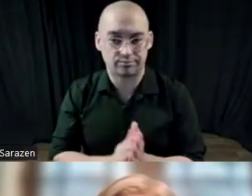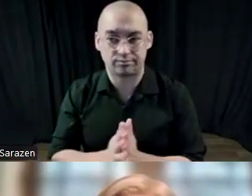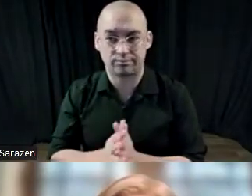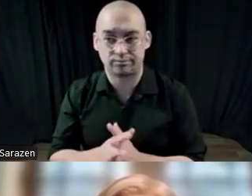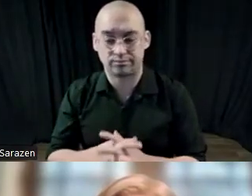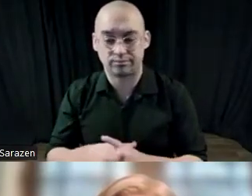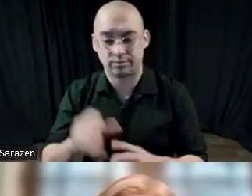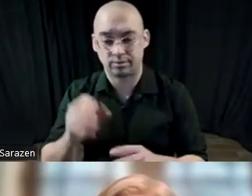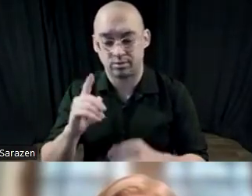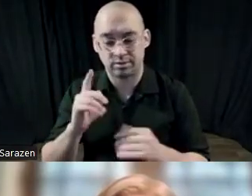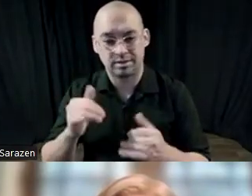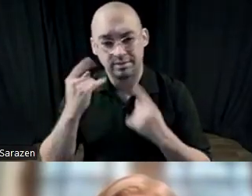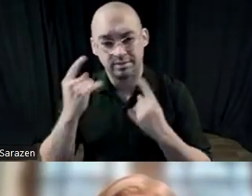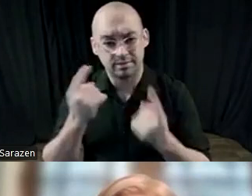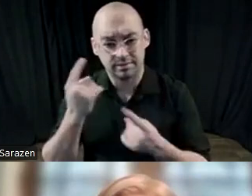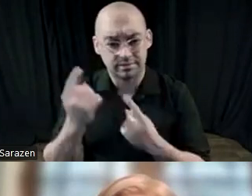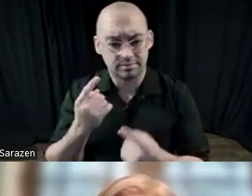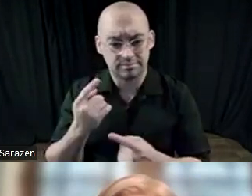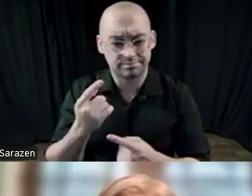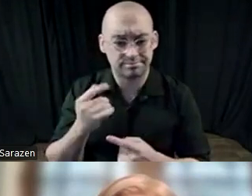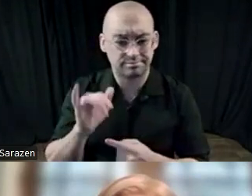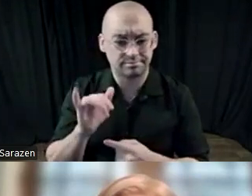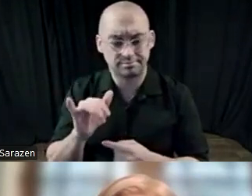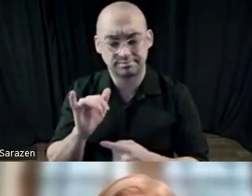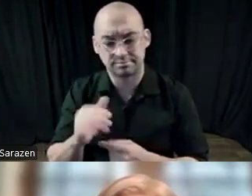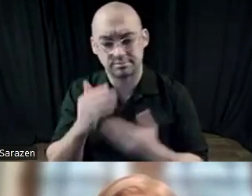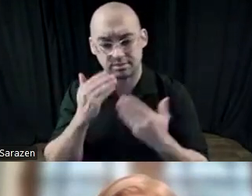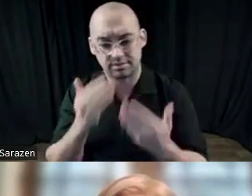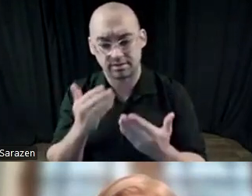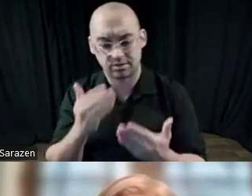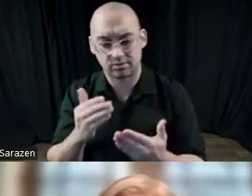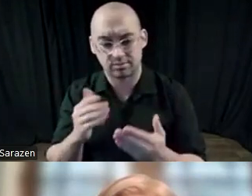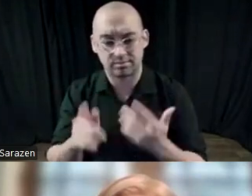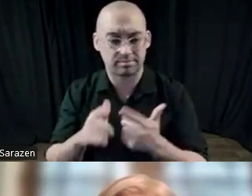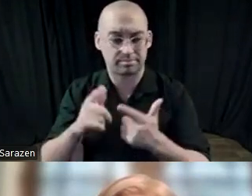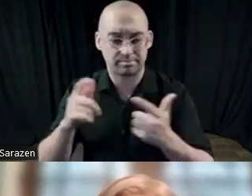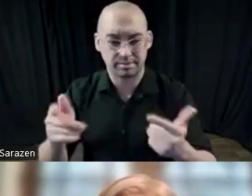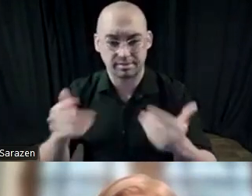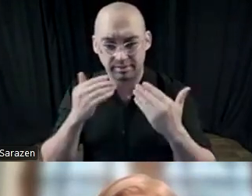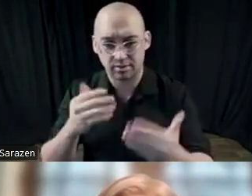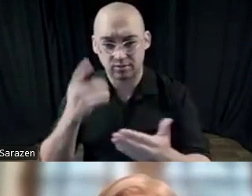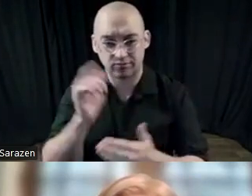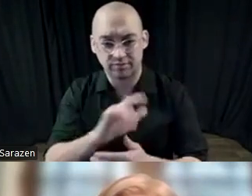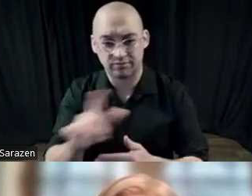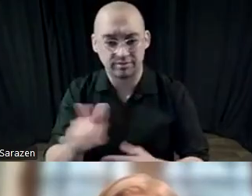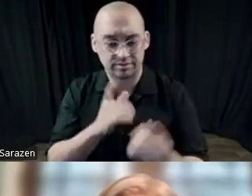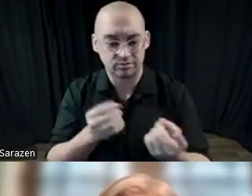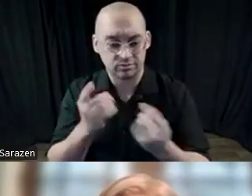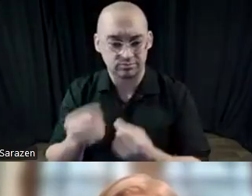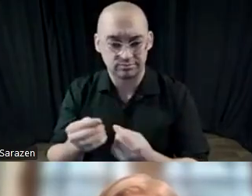Okay, I think then big thank you for all you're doing and for the really helpful